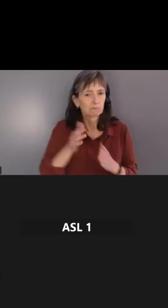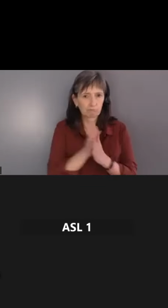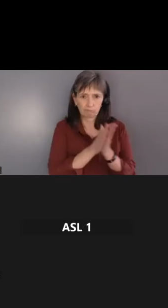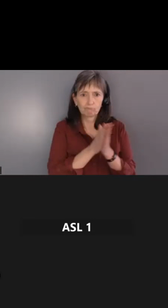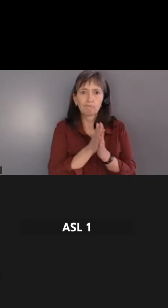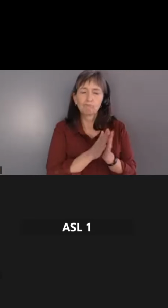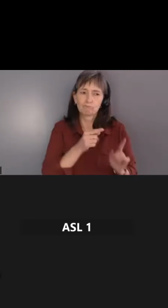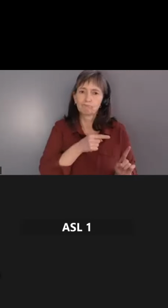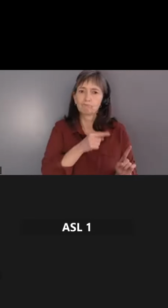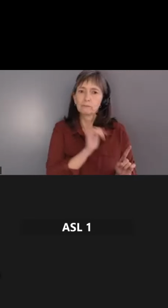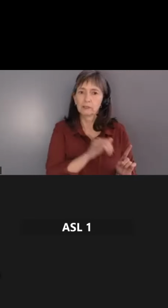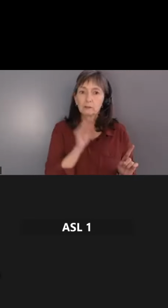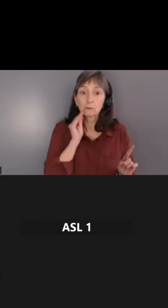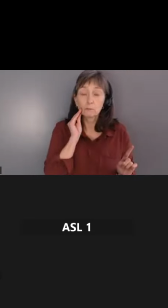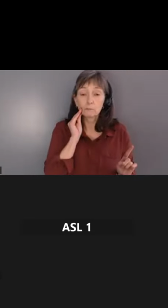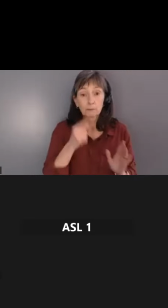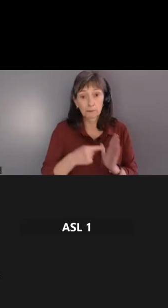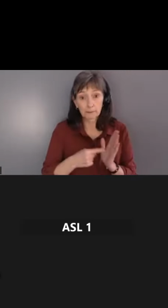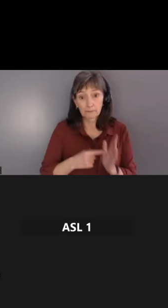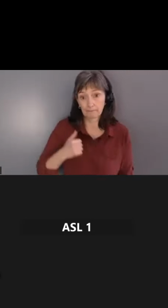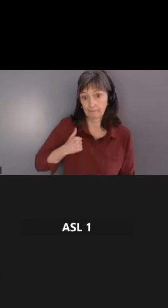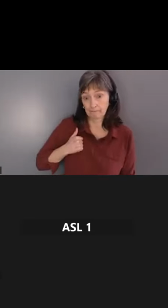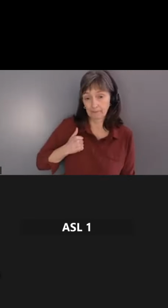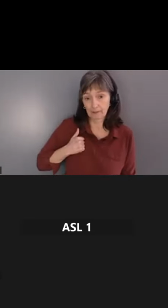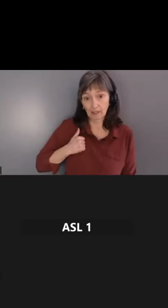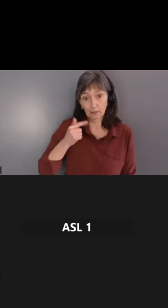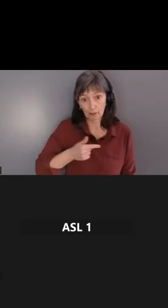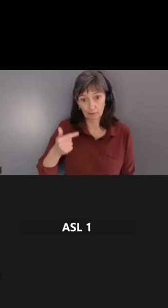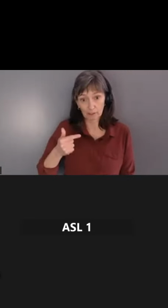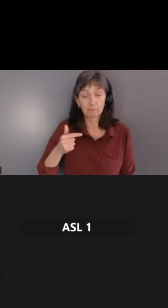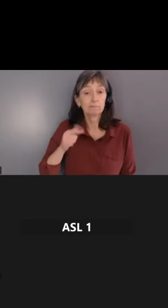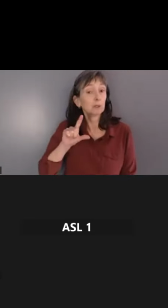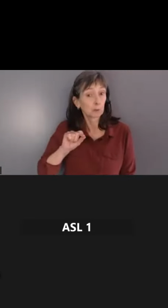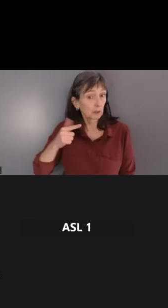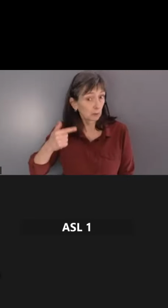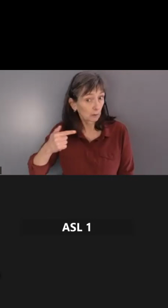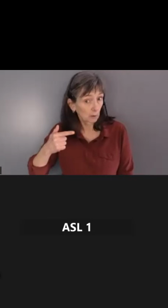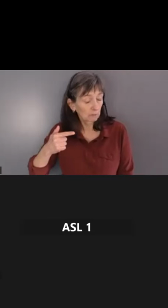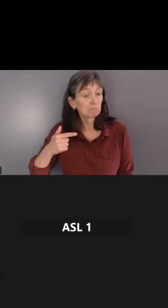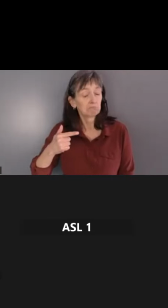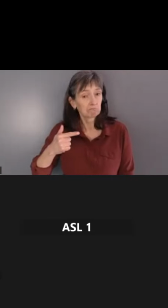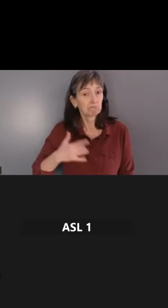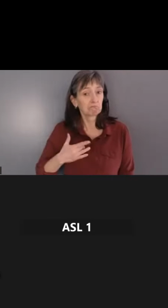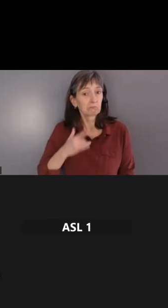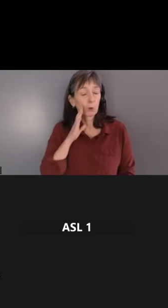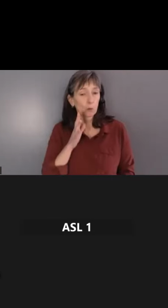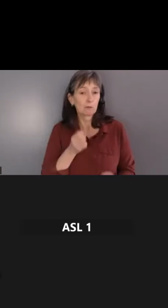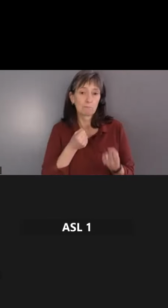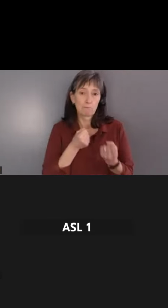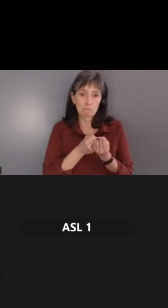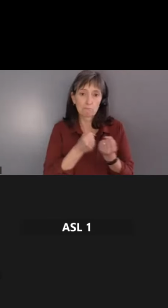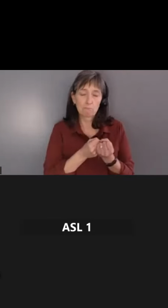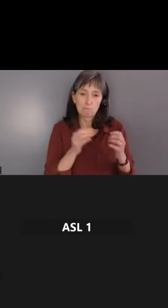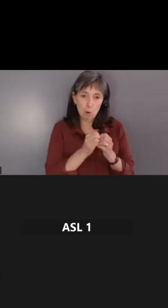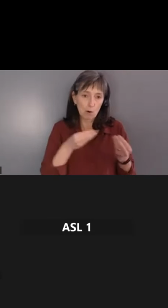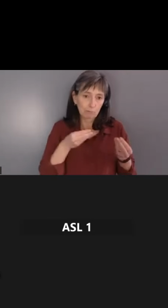for example, Canada's government announced in 2021 that it was planning to support more aging in place initiatives and pledged